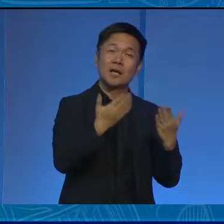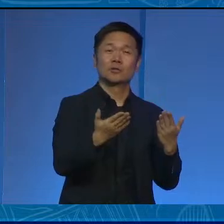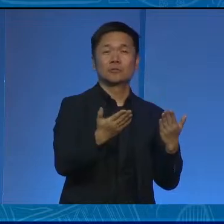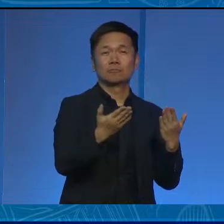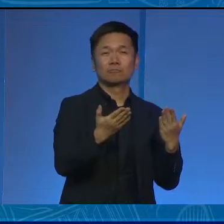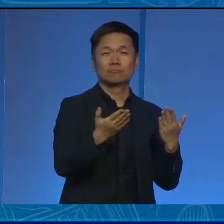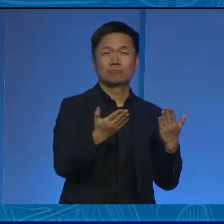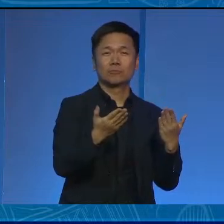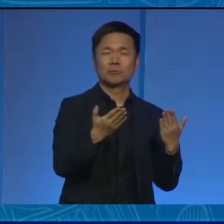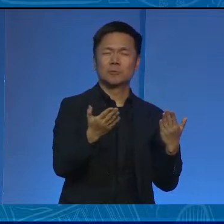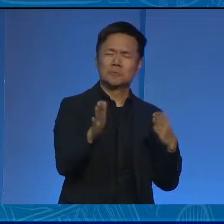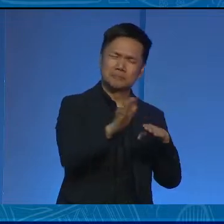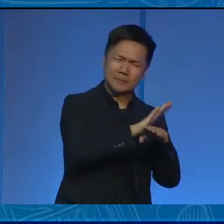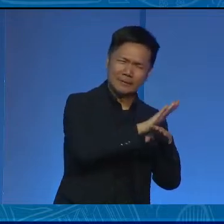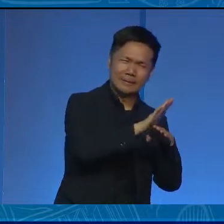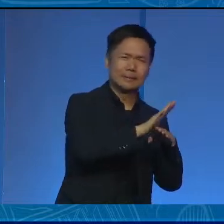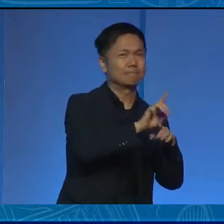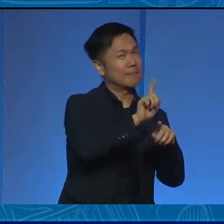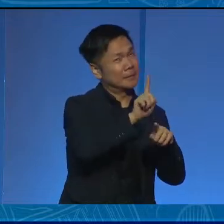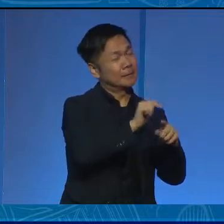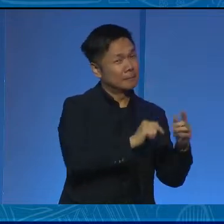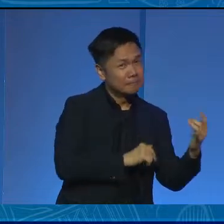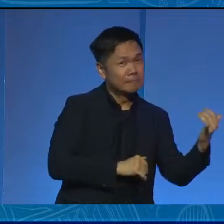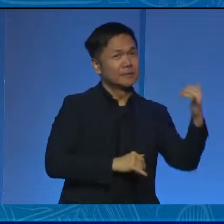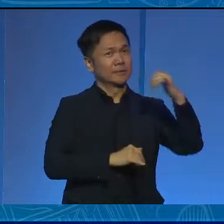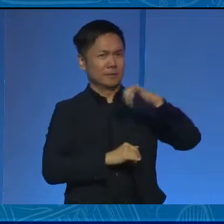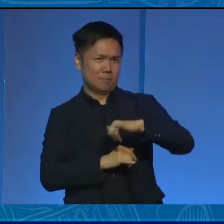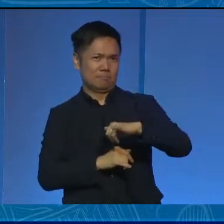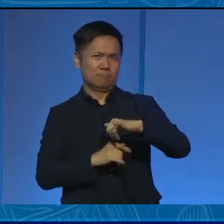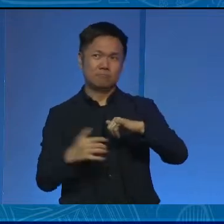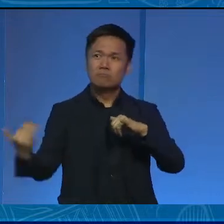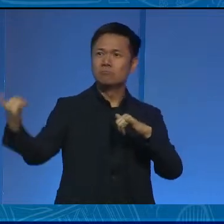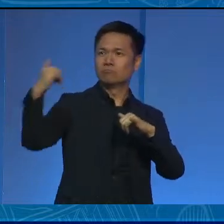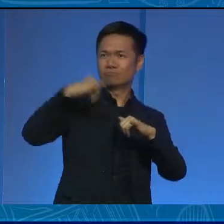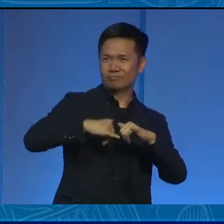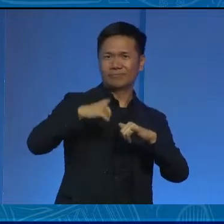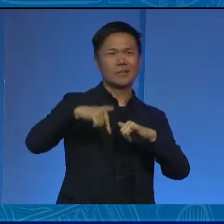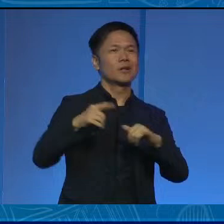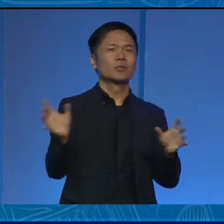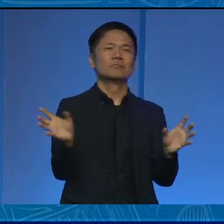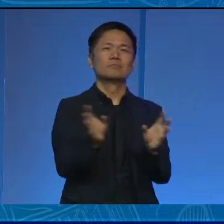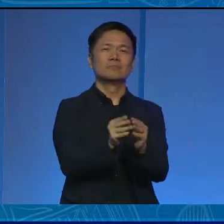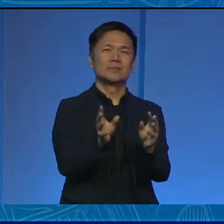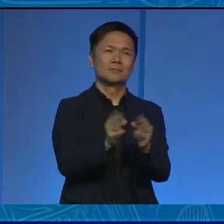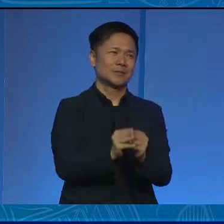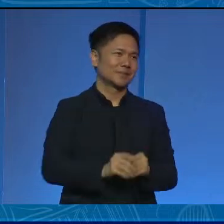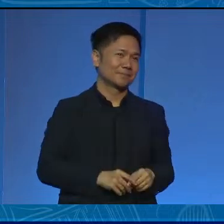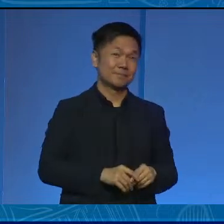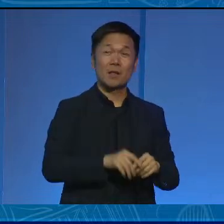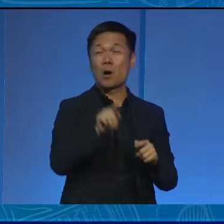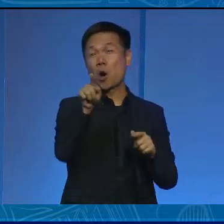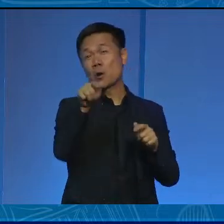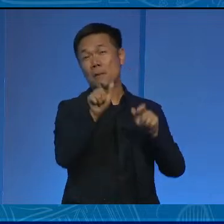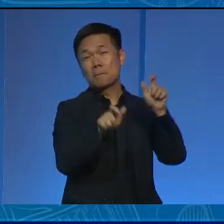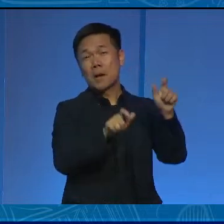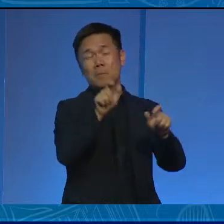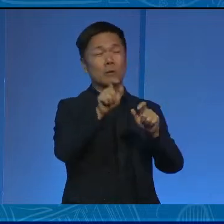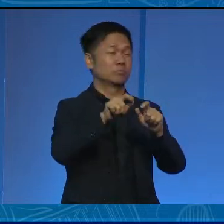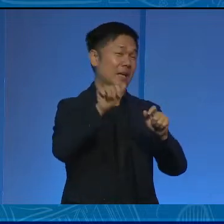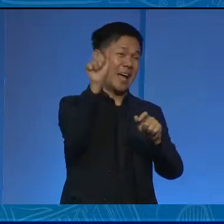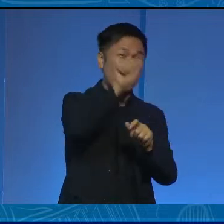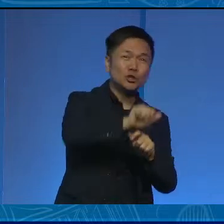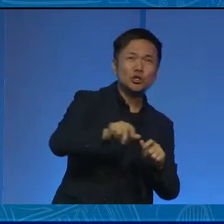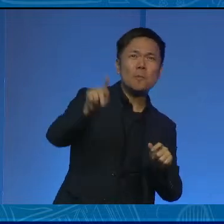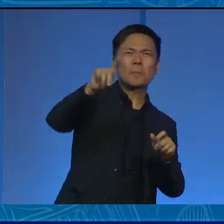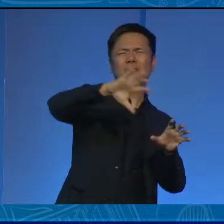spend almost the entire week to engage with this topic, this conversation. Participants who've traveled from across